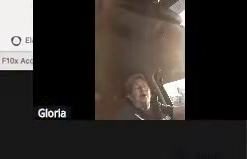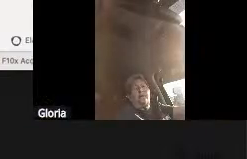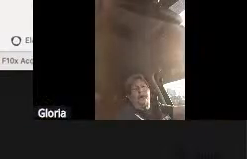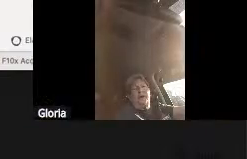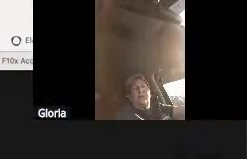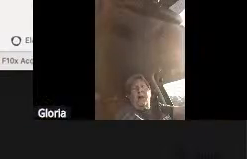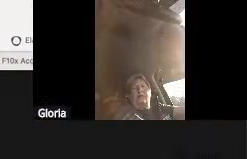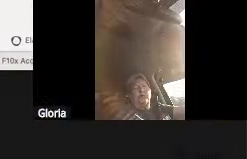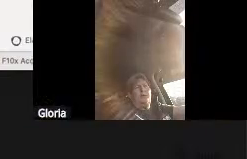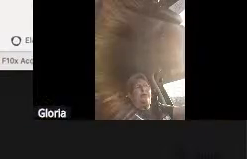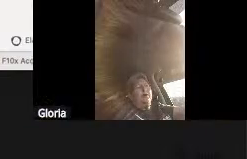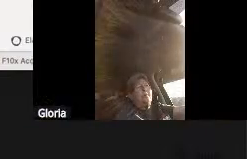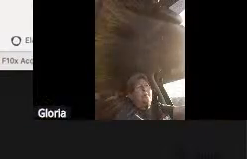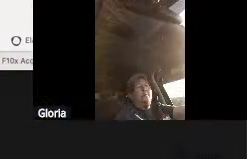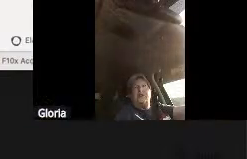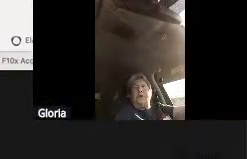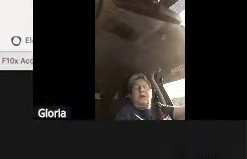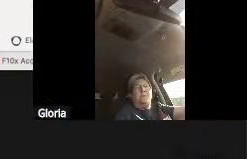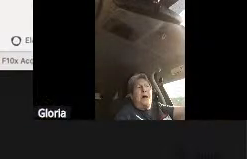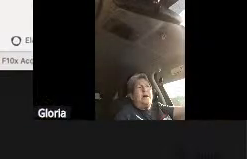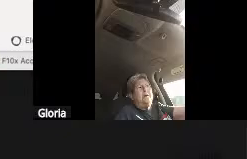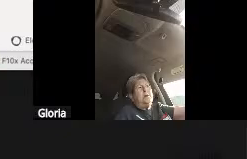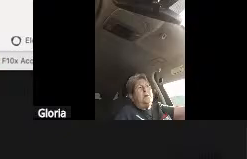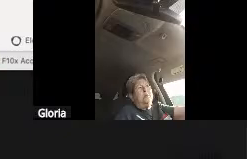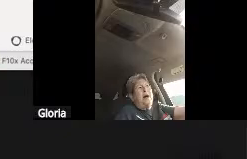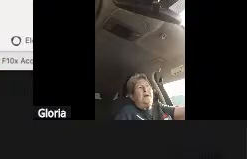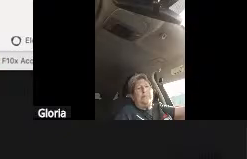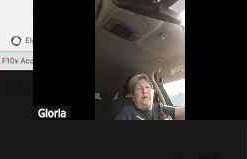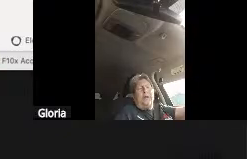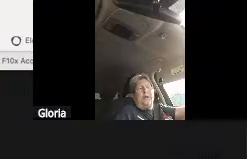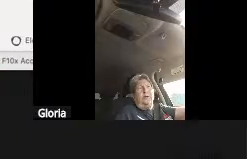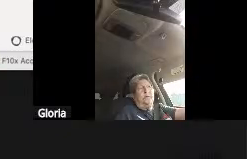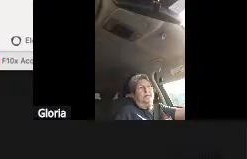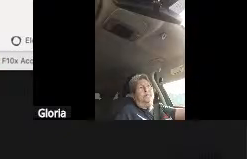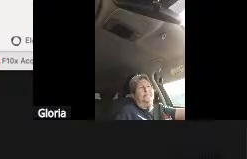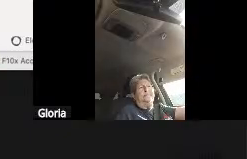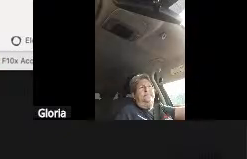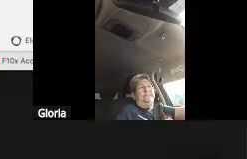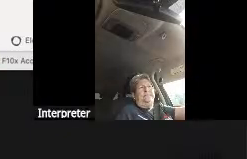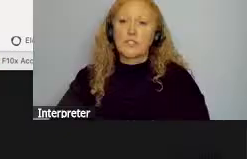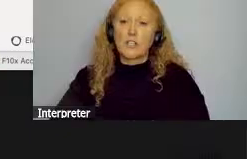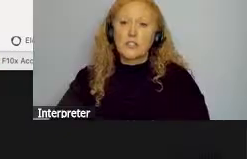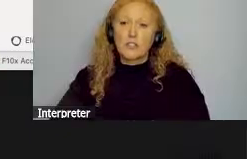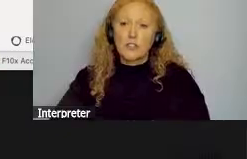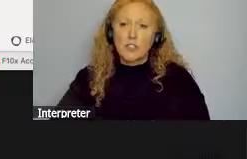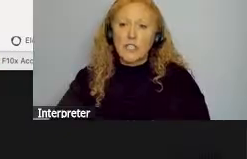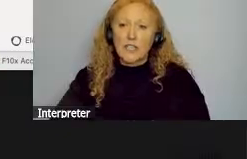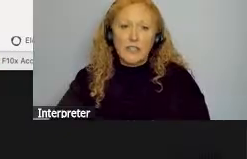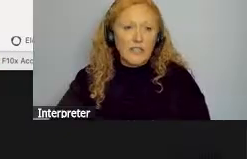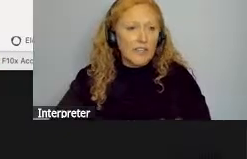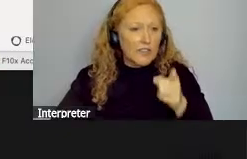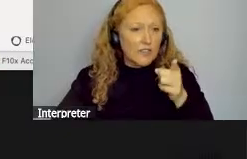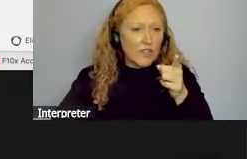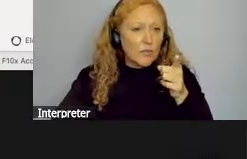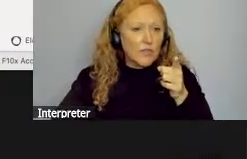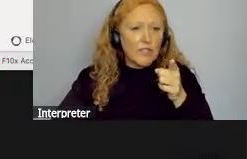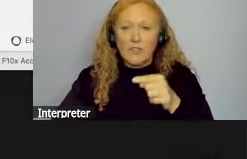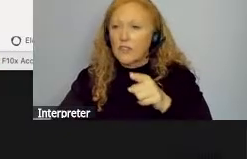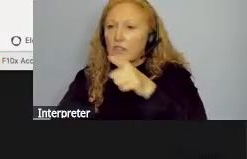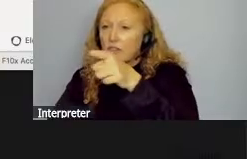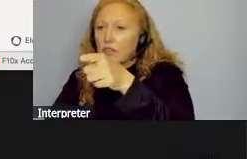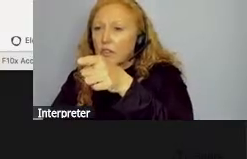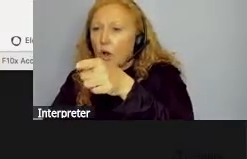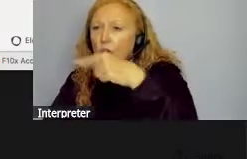other stuff because I have two different numbers at the end of my link. I was also looking at this other one